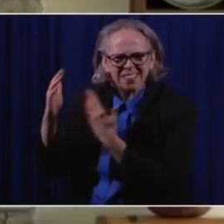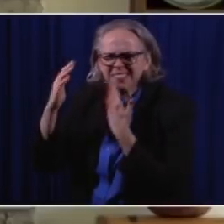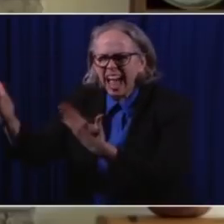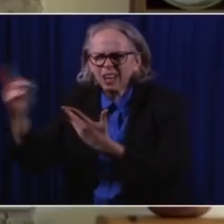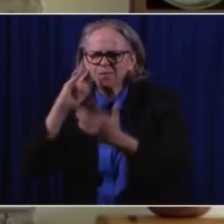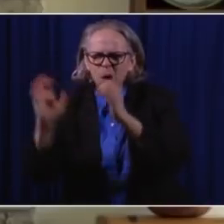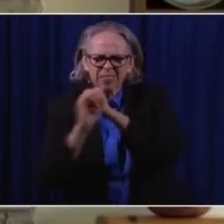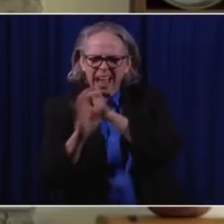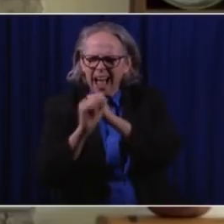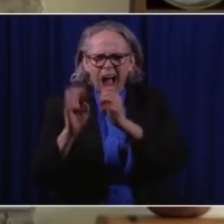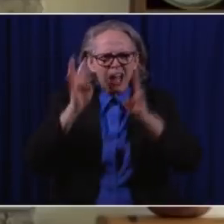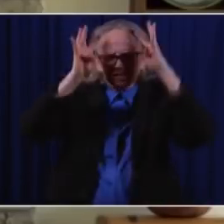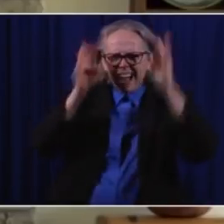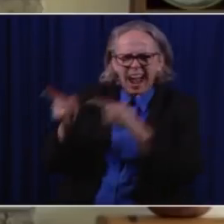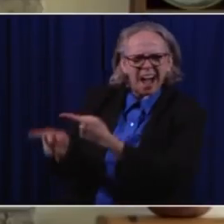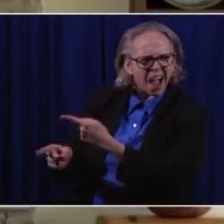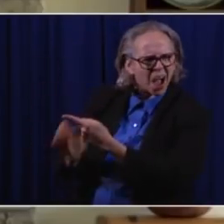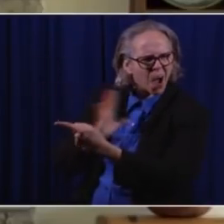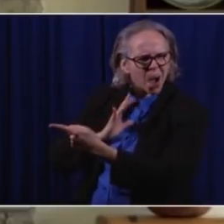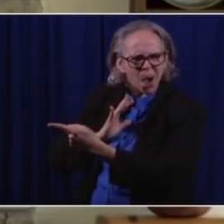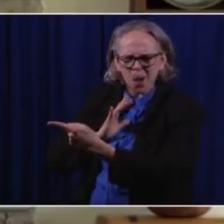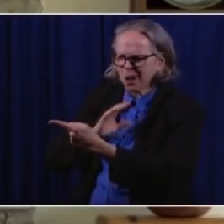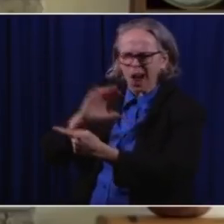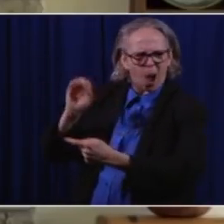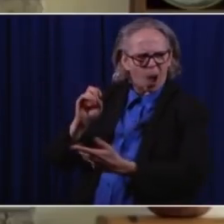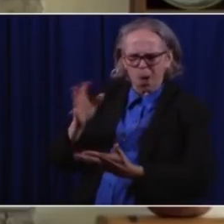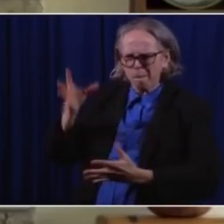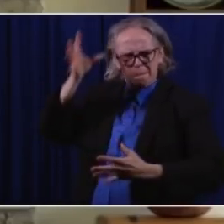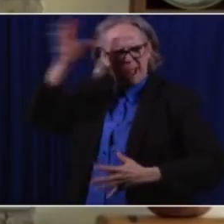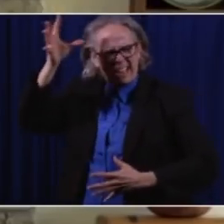Ohioans, Buckeyes, we are resilient.